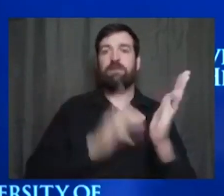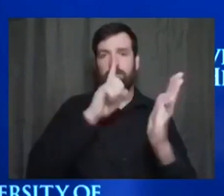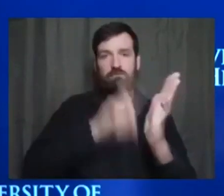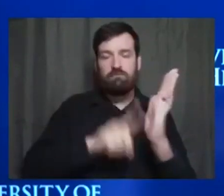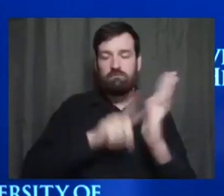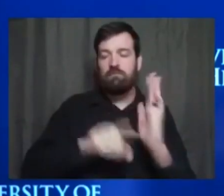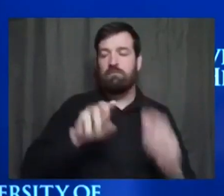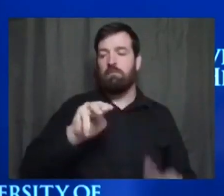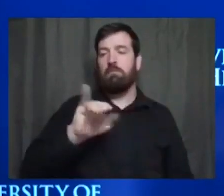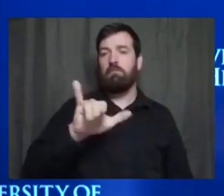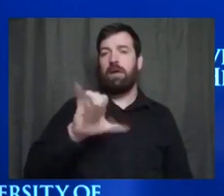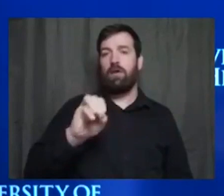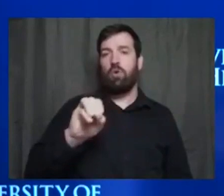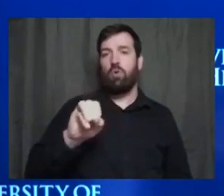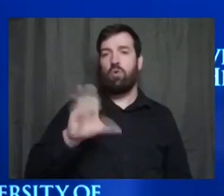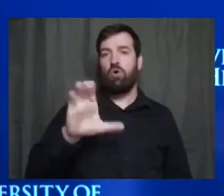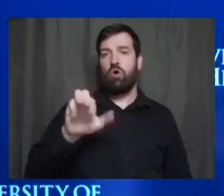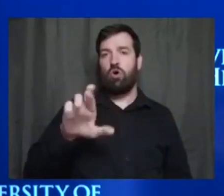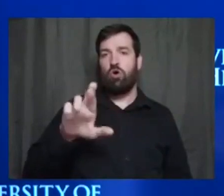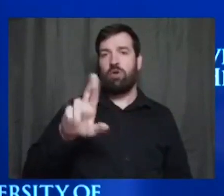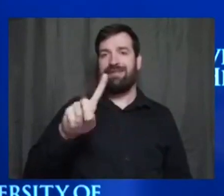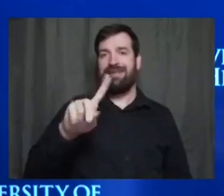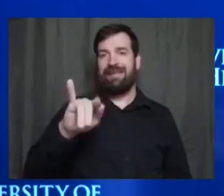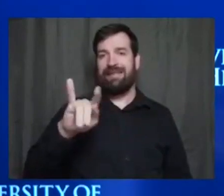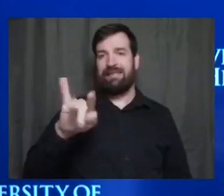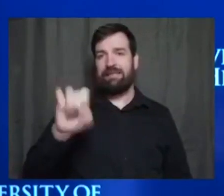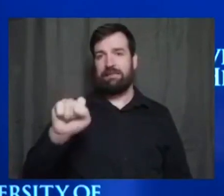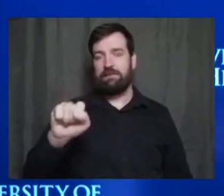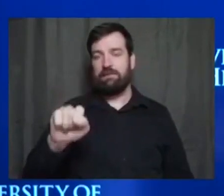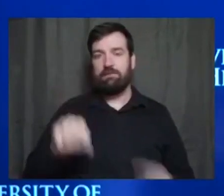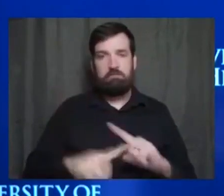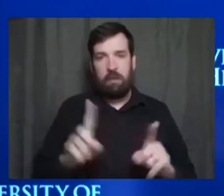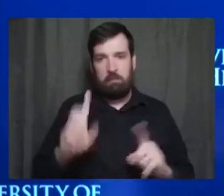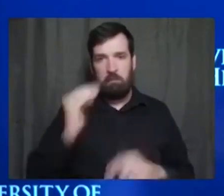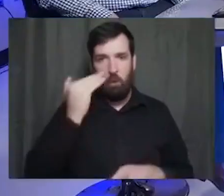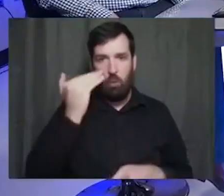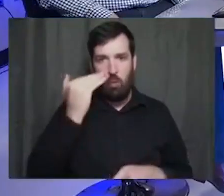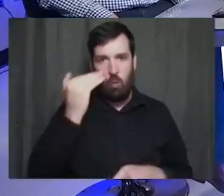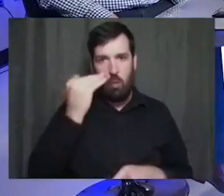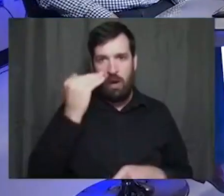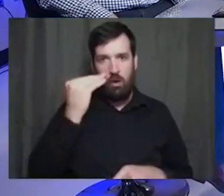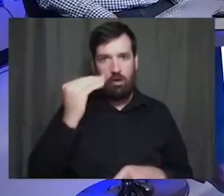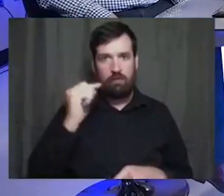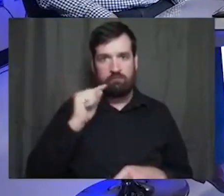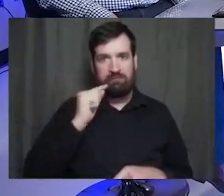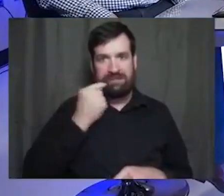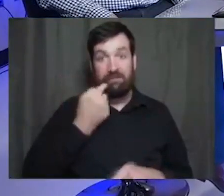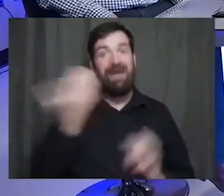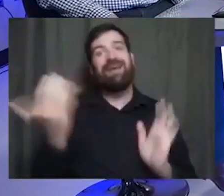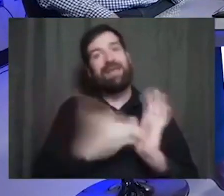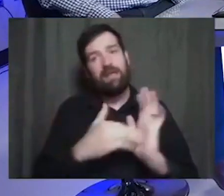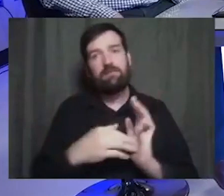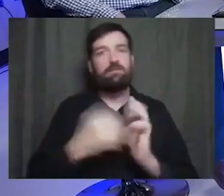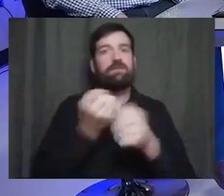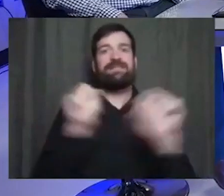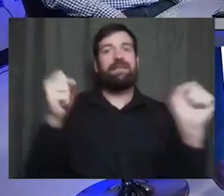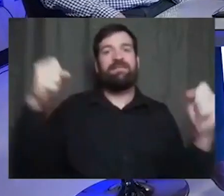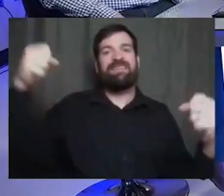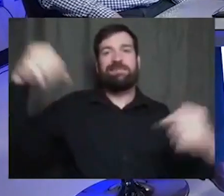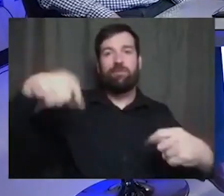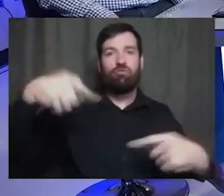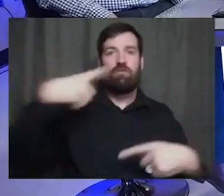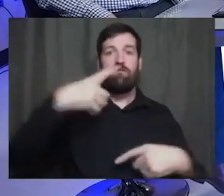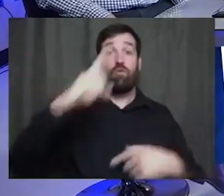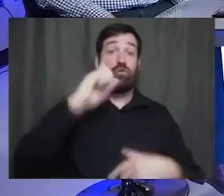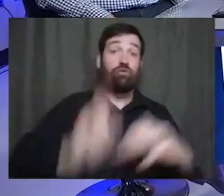as we talked about earlier, but I am not aware of any significant, again, safety signals regarding strokes in